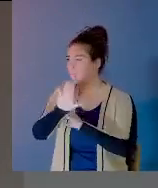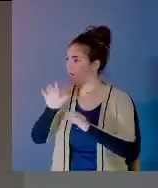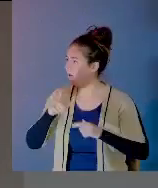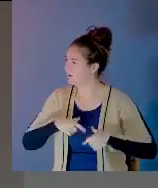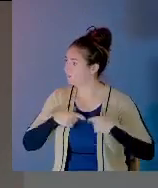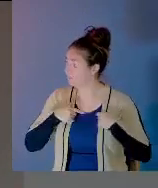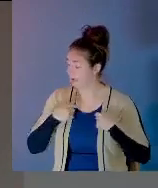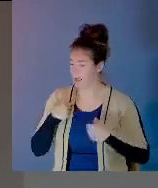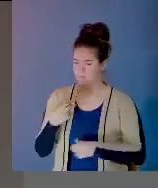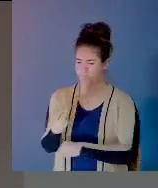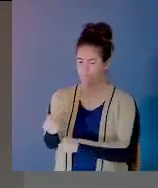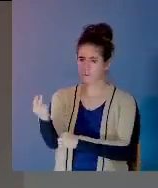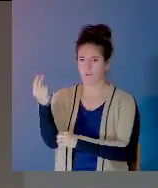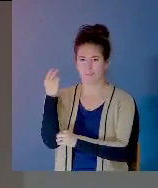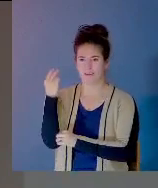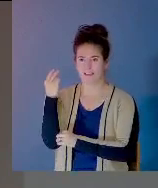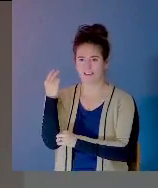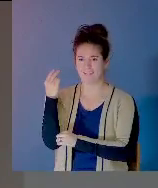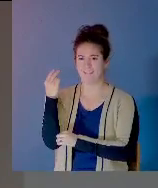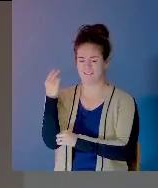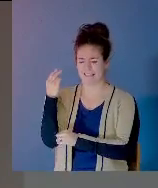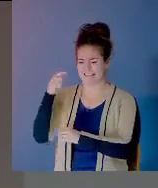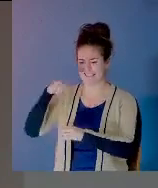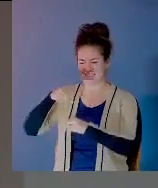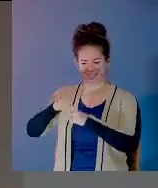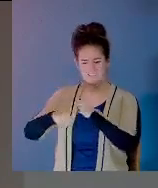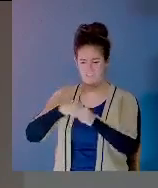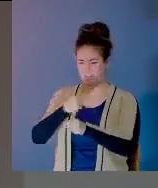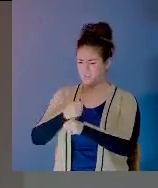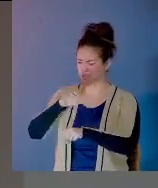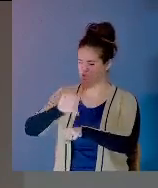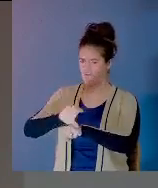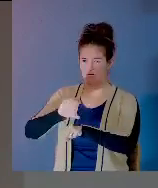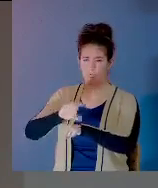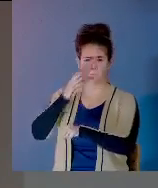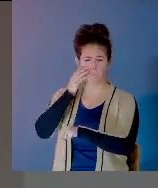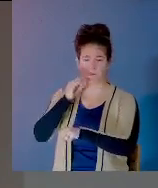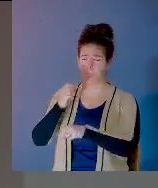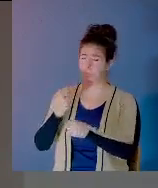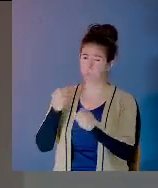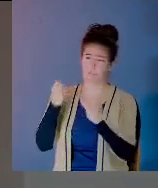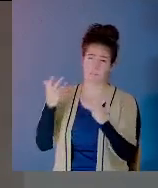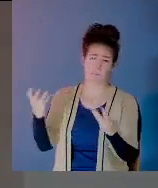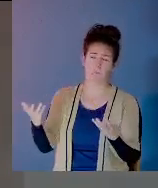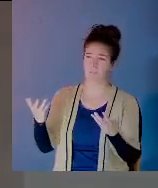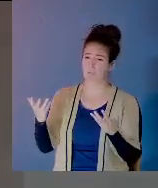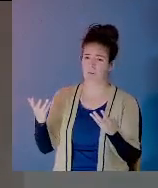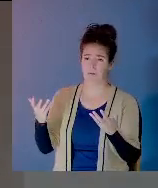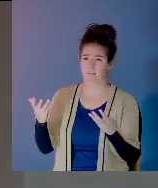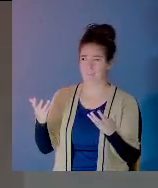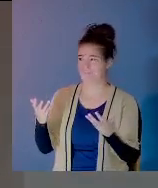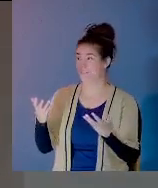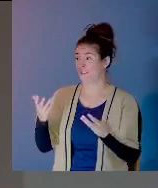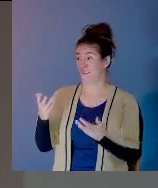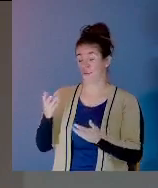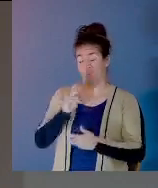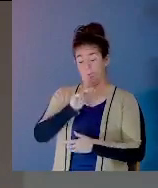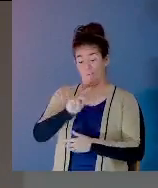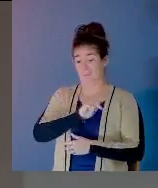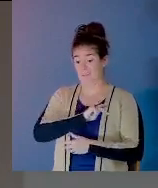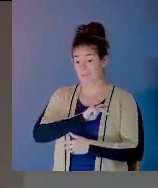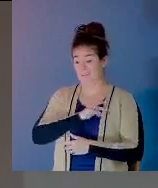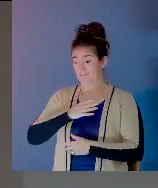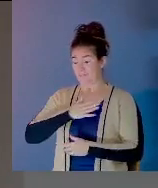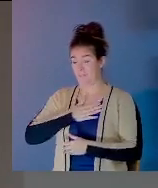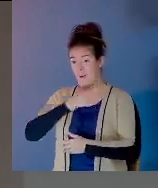a church. So many things going on in a lot of your lives. Personally, my wife and I in our personal lives, our little